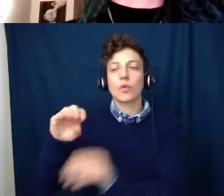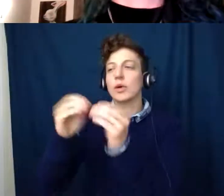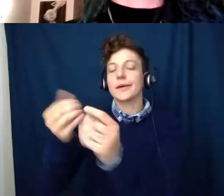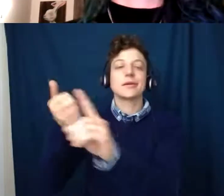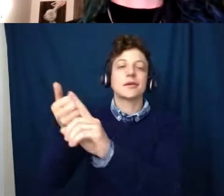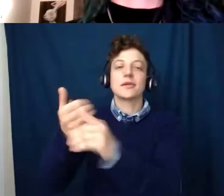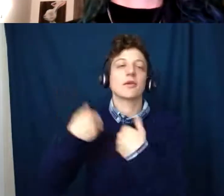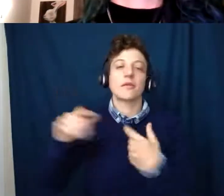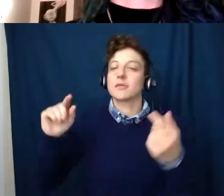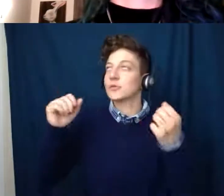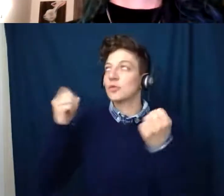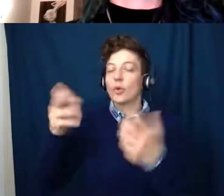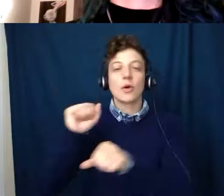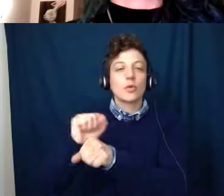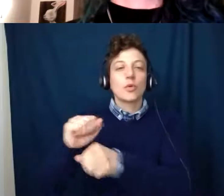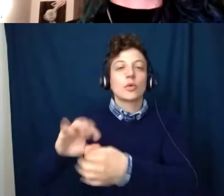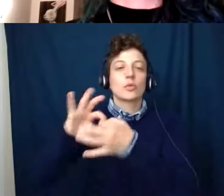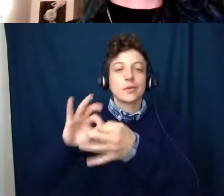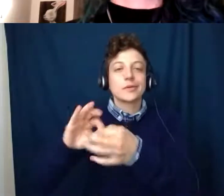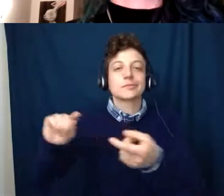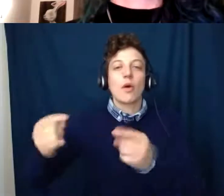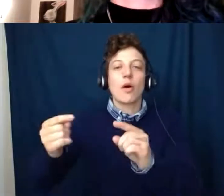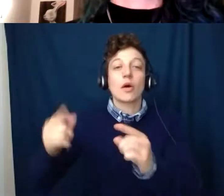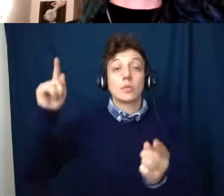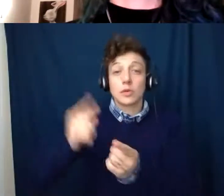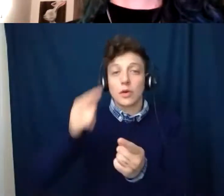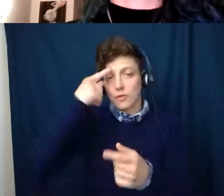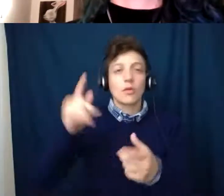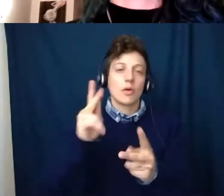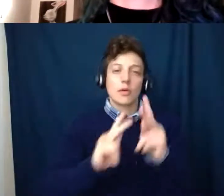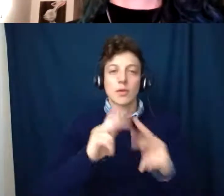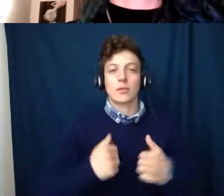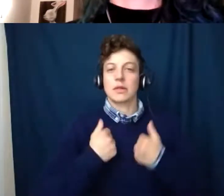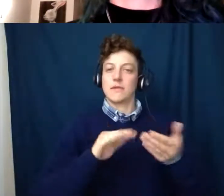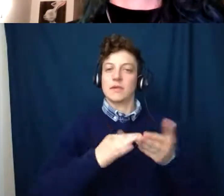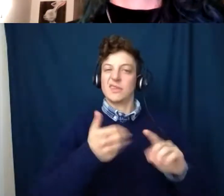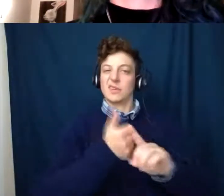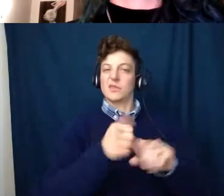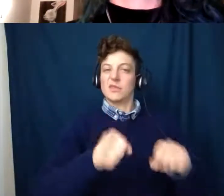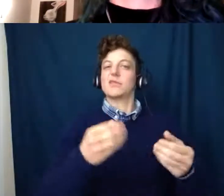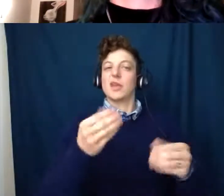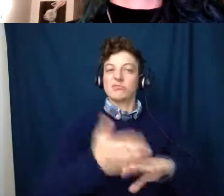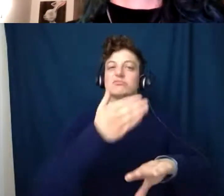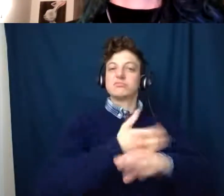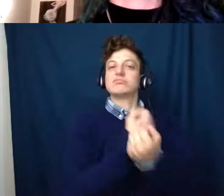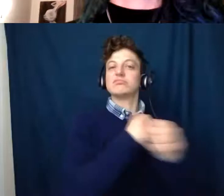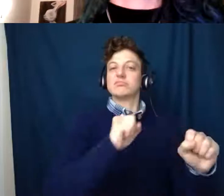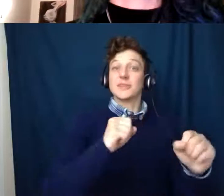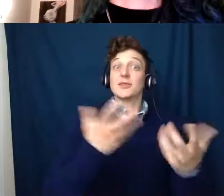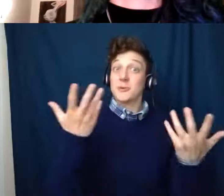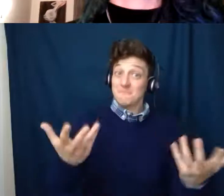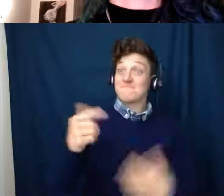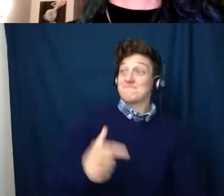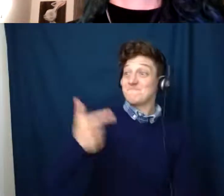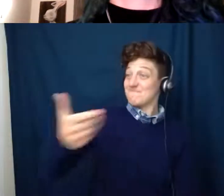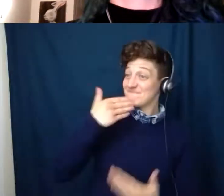to help people in the city be safer. And so with that, I'm going to hand it over to you, Rachel. Thank you again for being with us